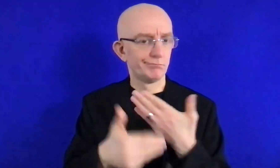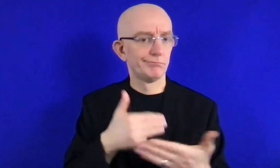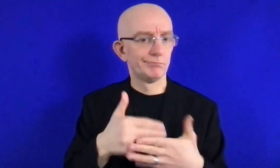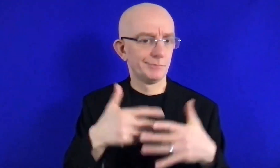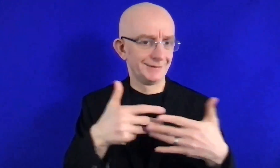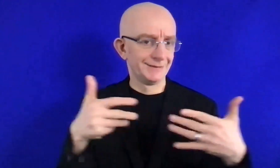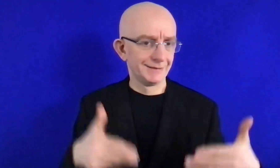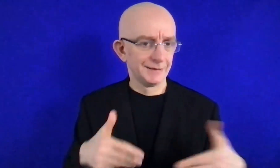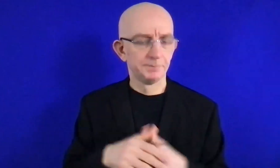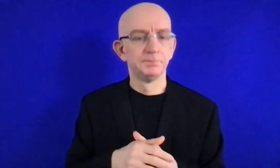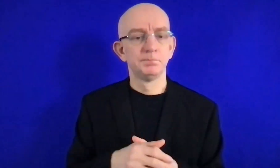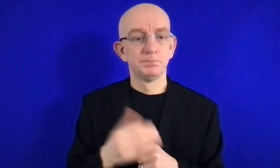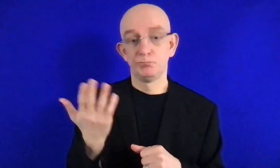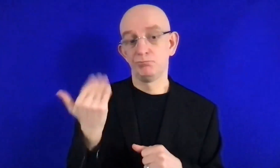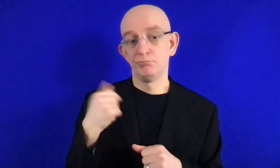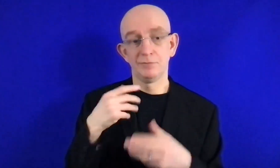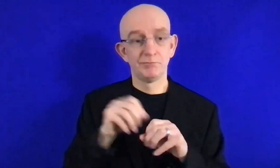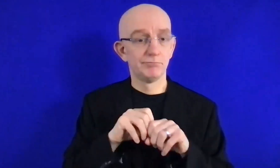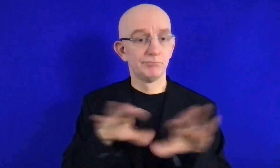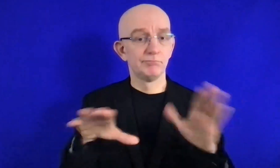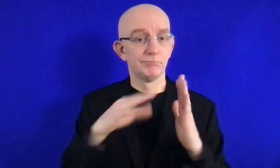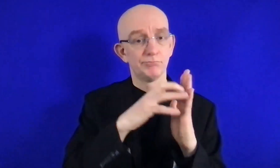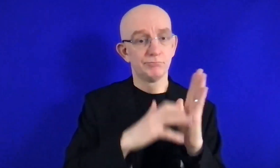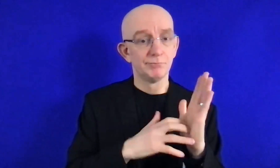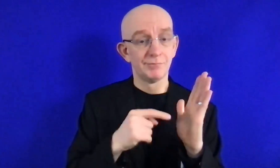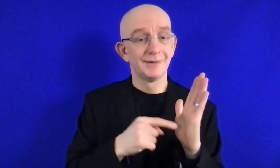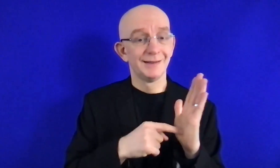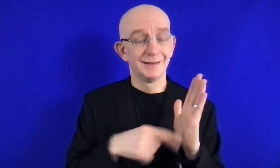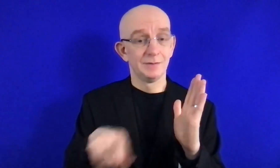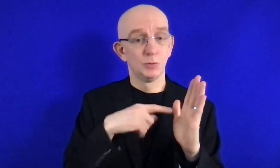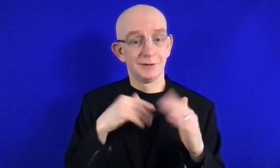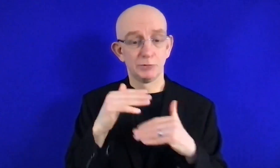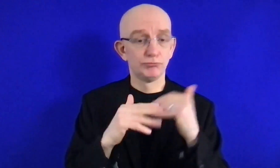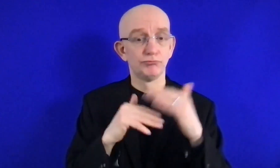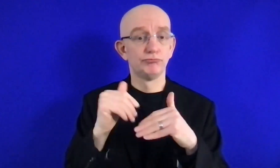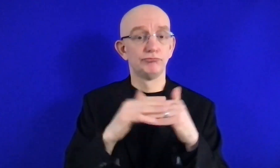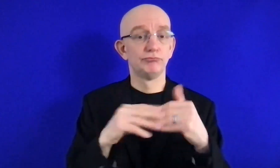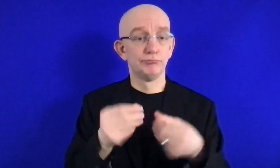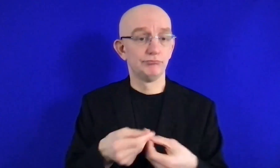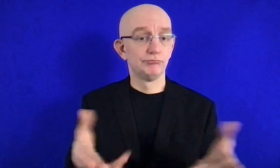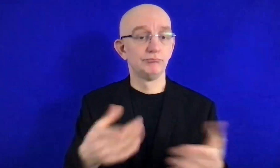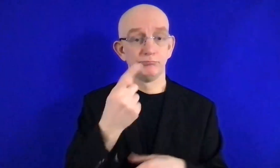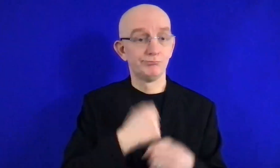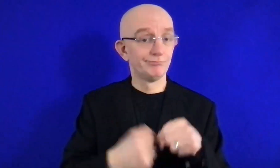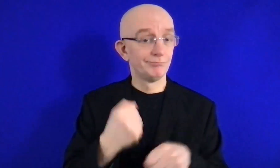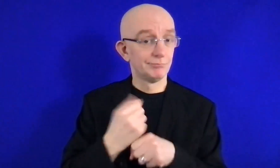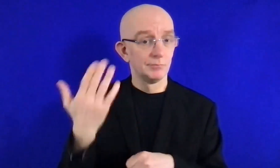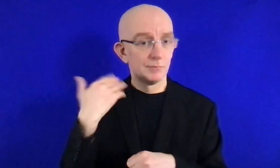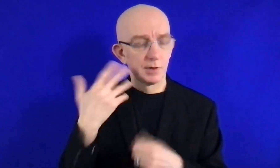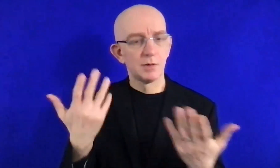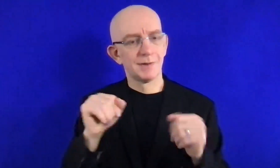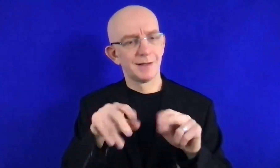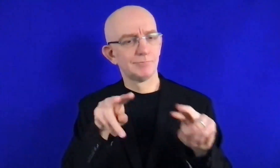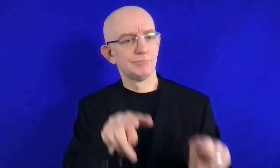of different costs: income security, extra cost, health, interlinkage to other services, but for older persons and disability.